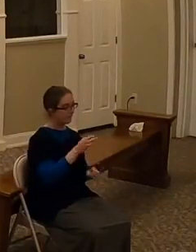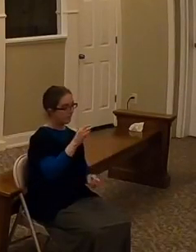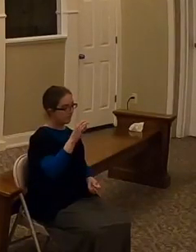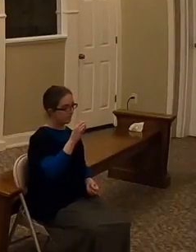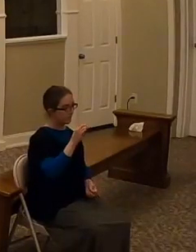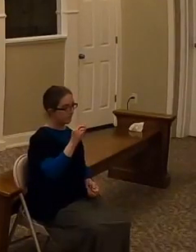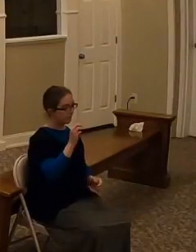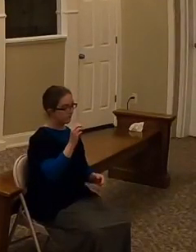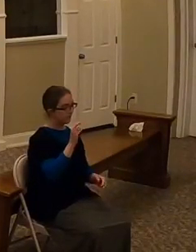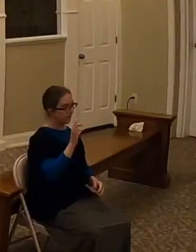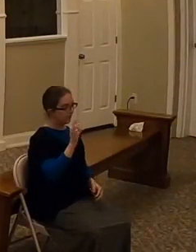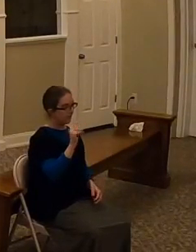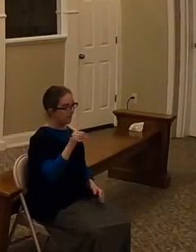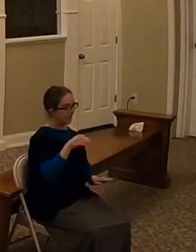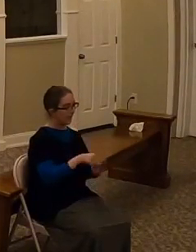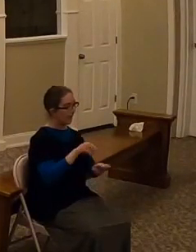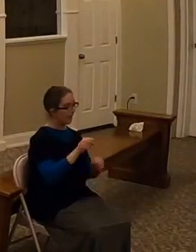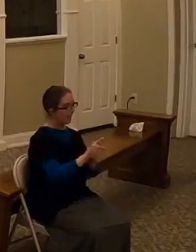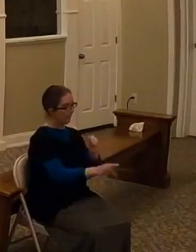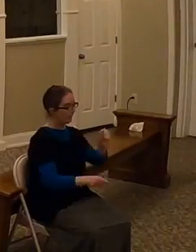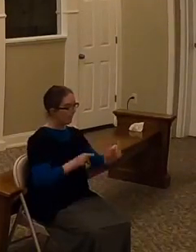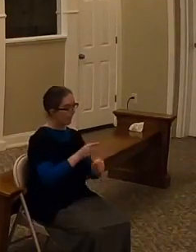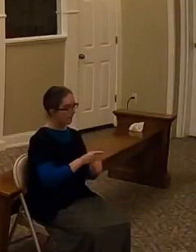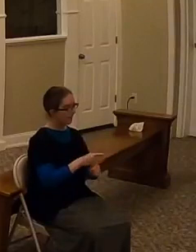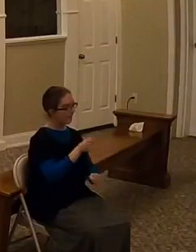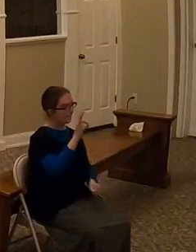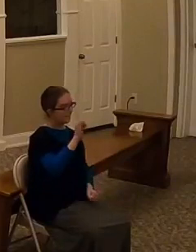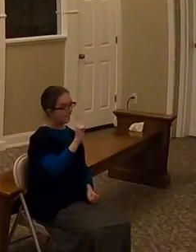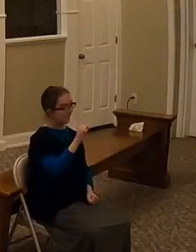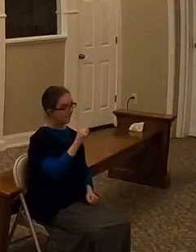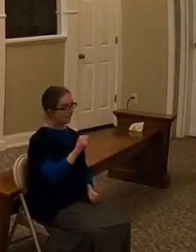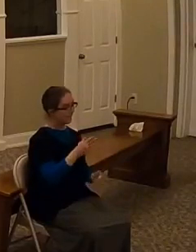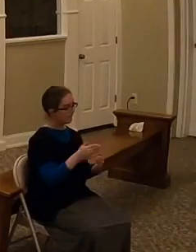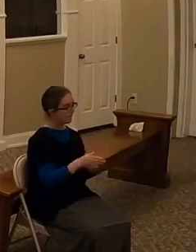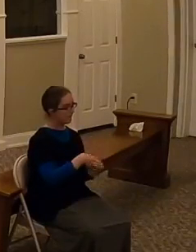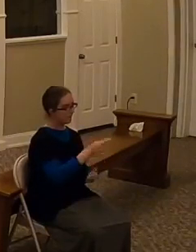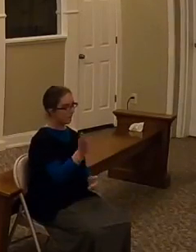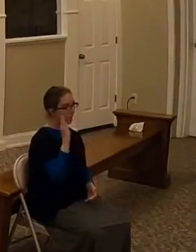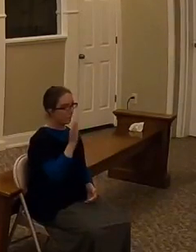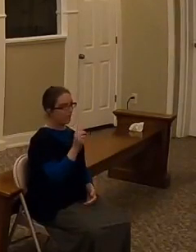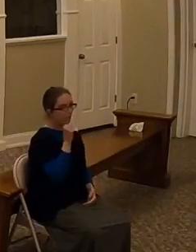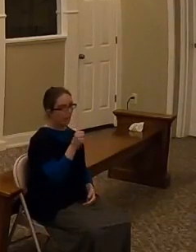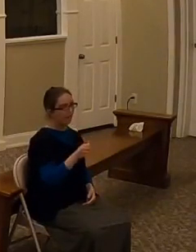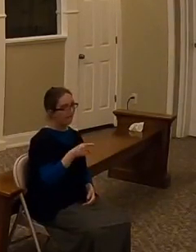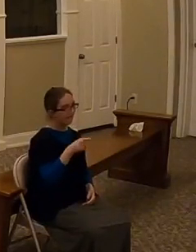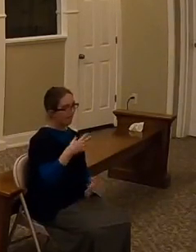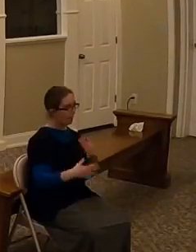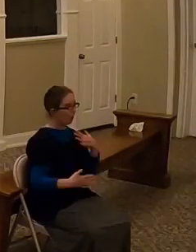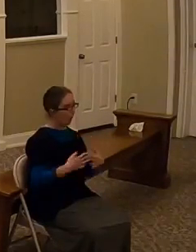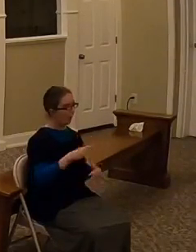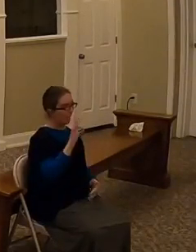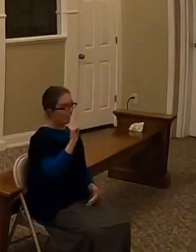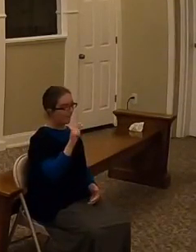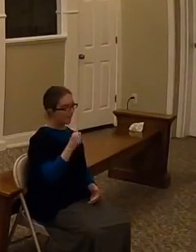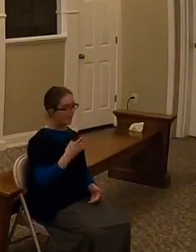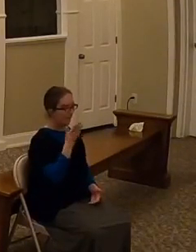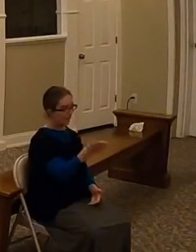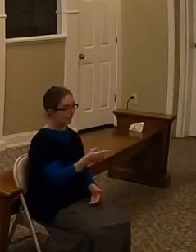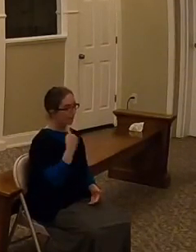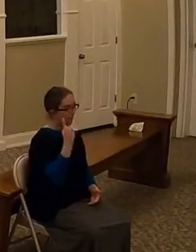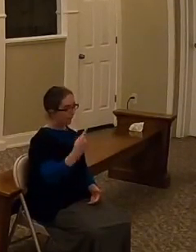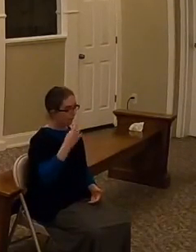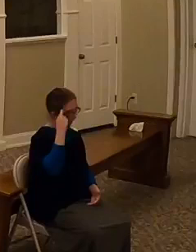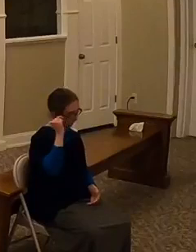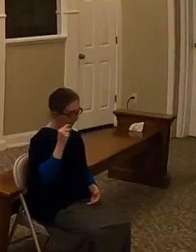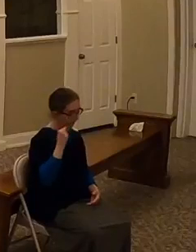Planet Fitness. Most of us ain't even going to get physically fit there. Because the only reason